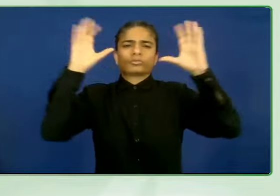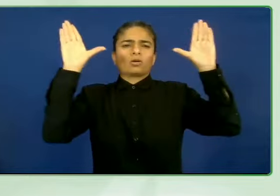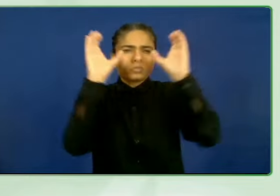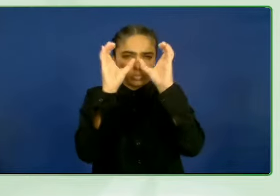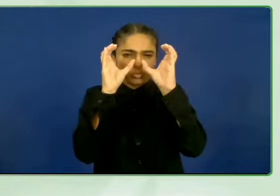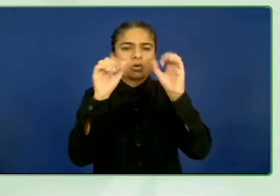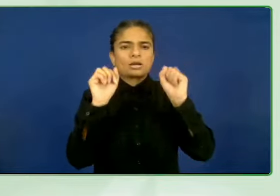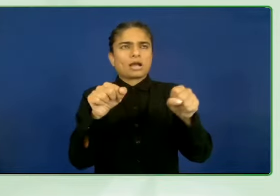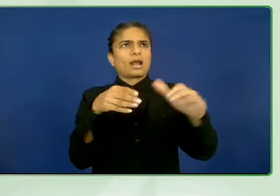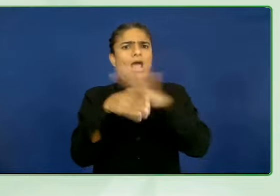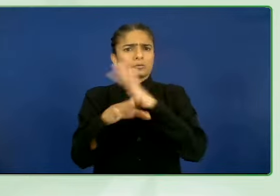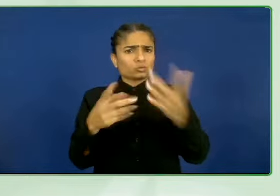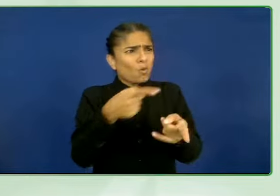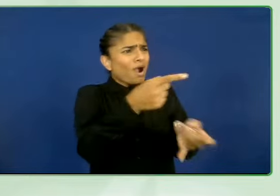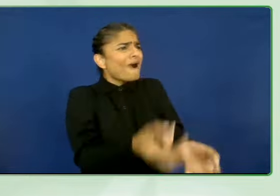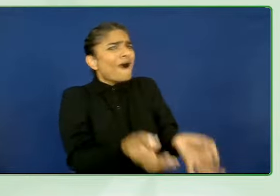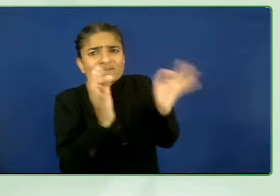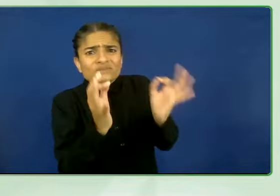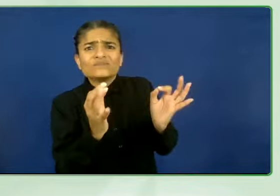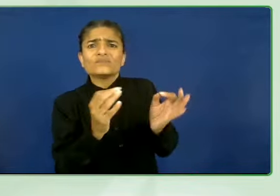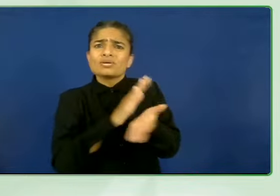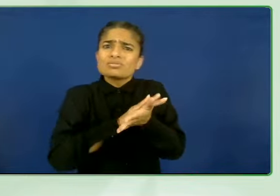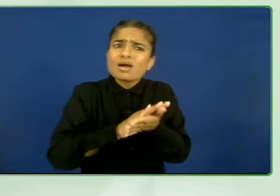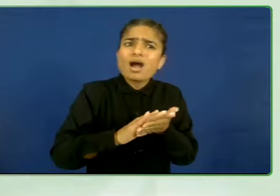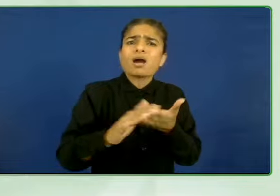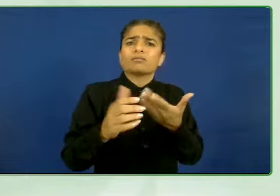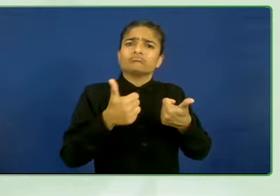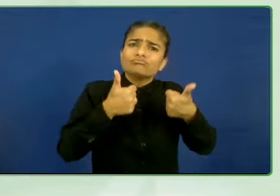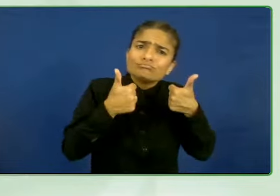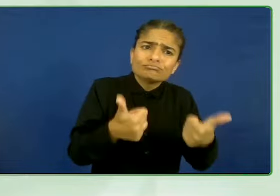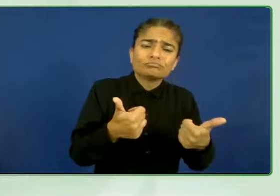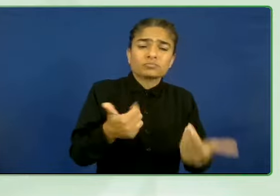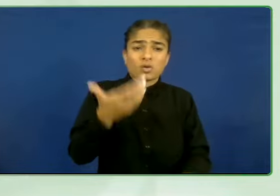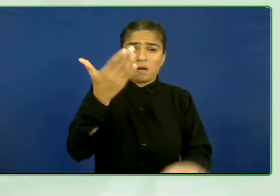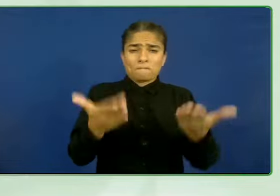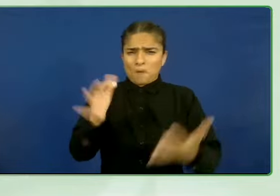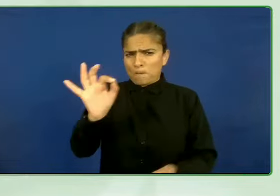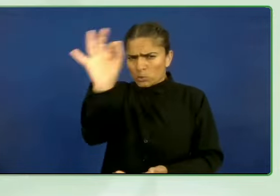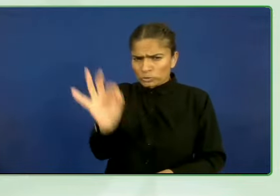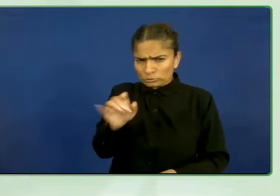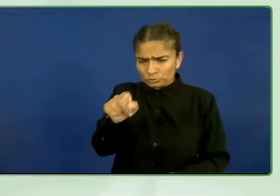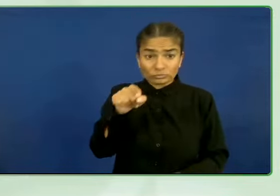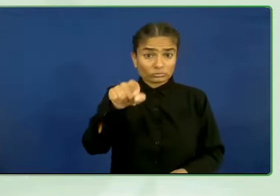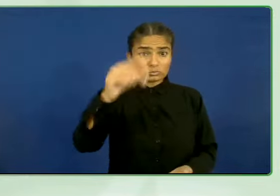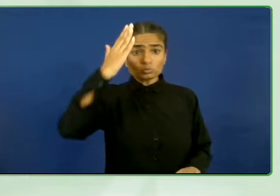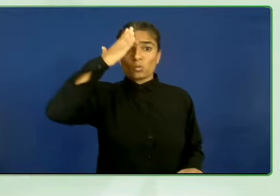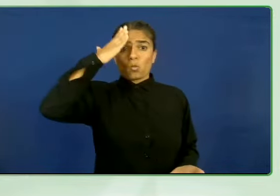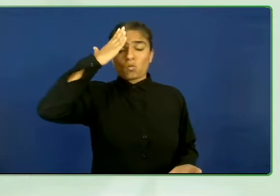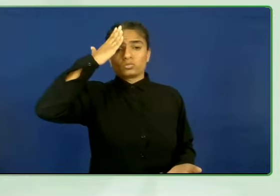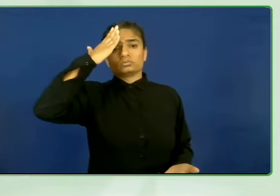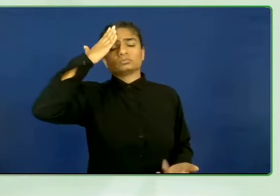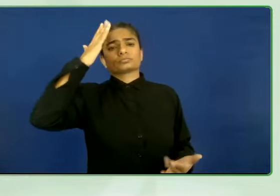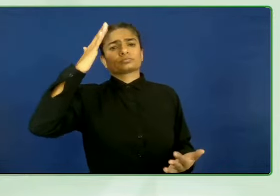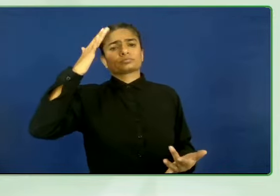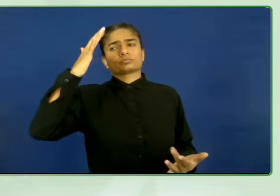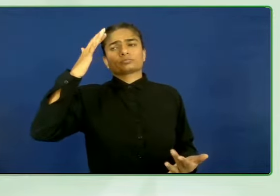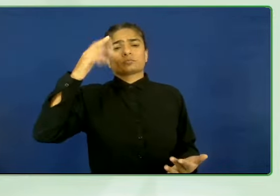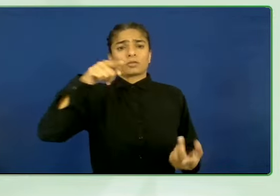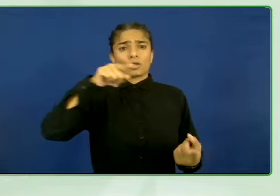And another question, maybe, is it known to you, are other technology, what makes